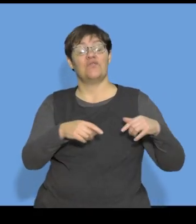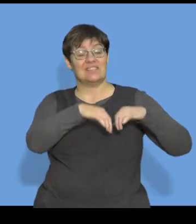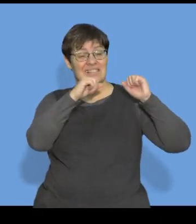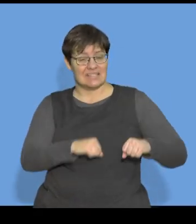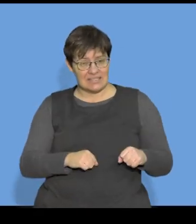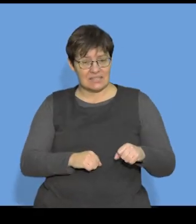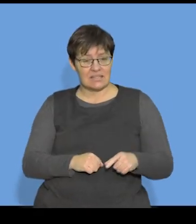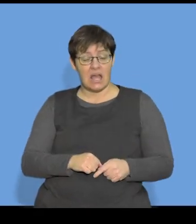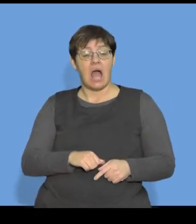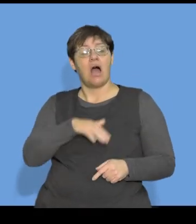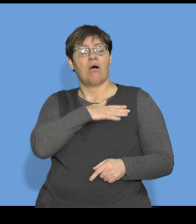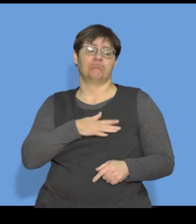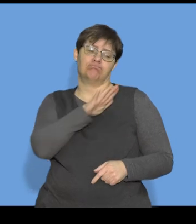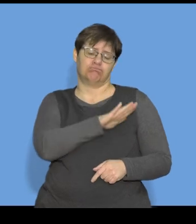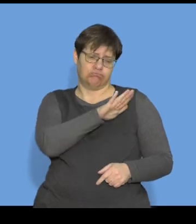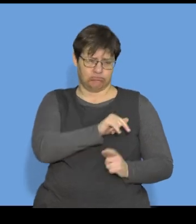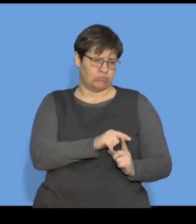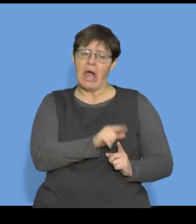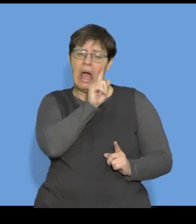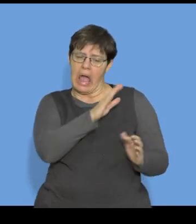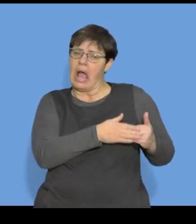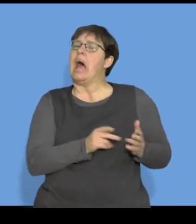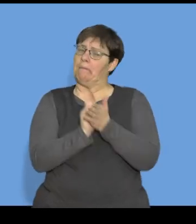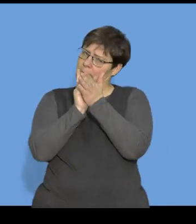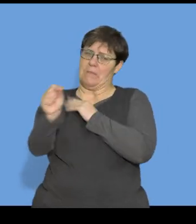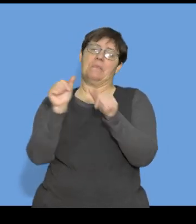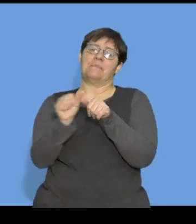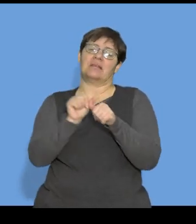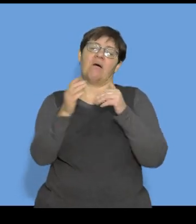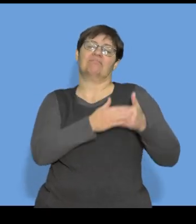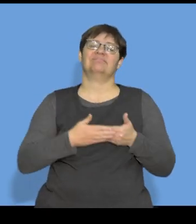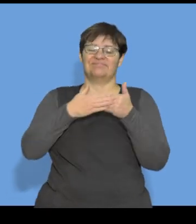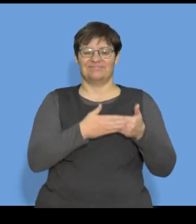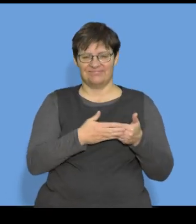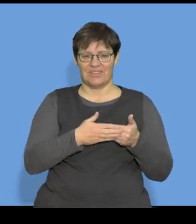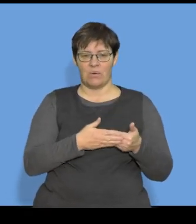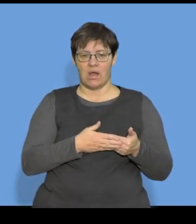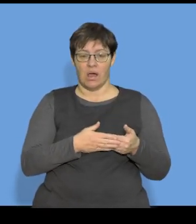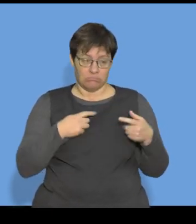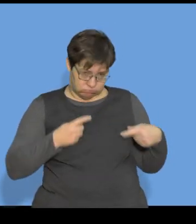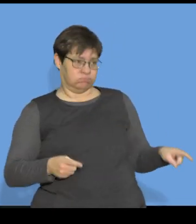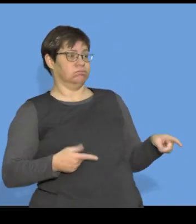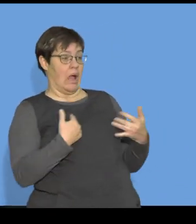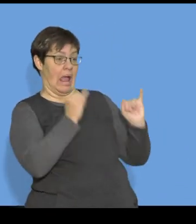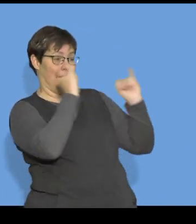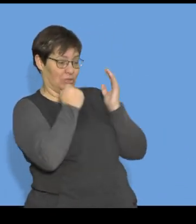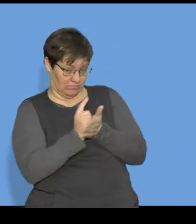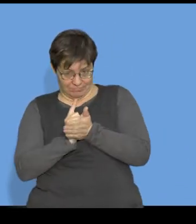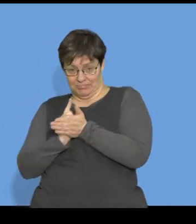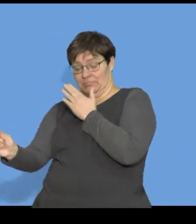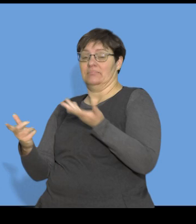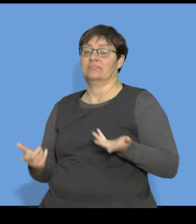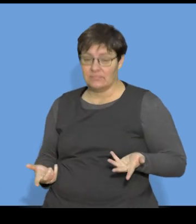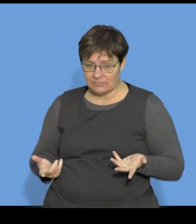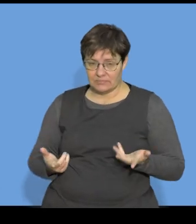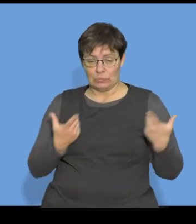that is sympathetic, it takes care of us because it kicks in when there is an